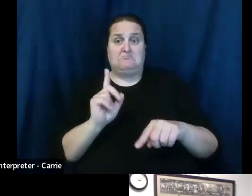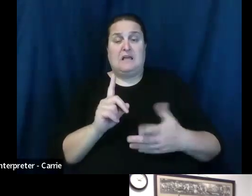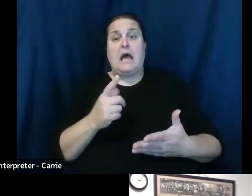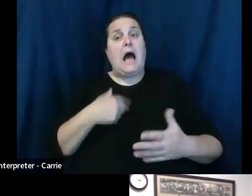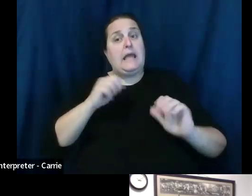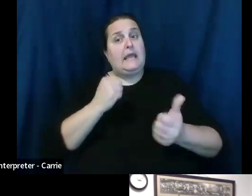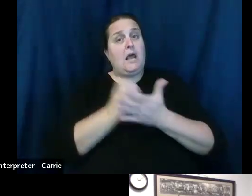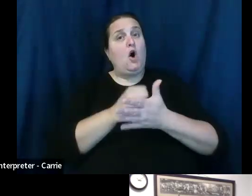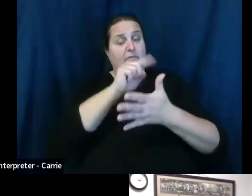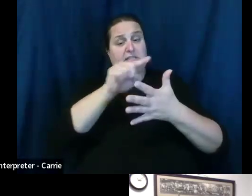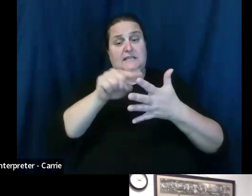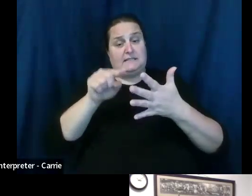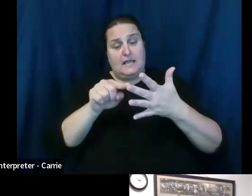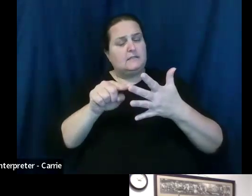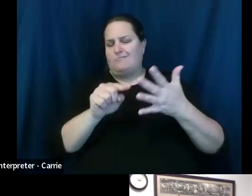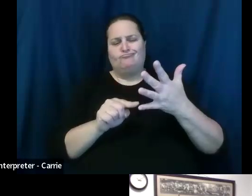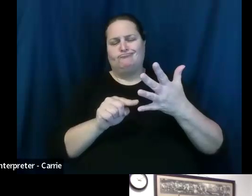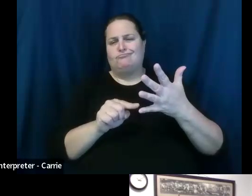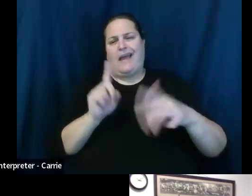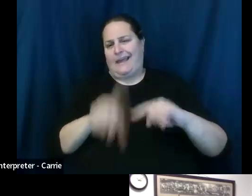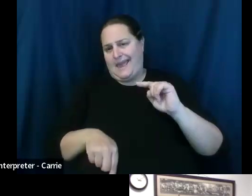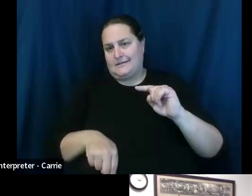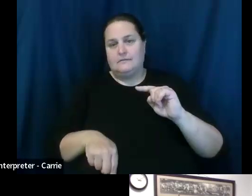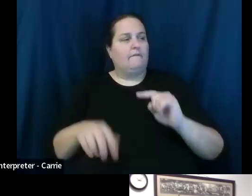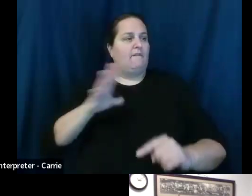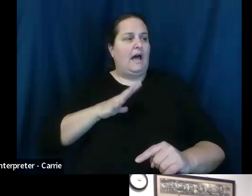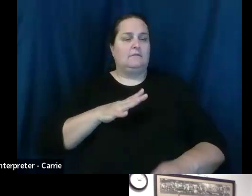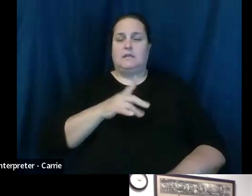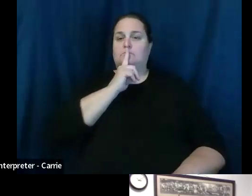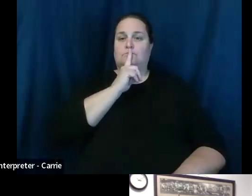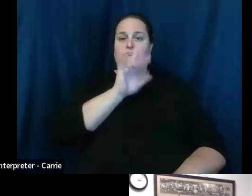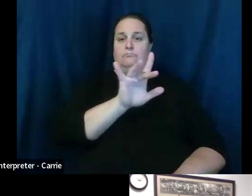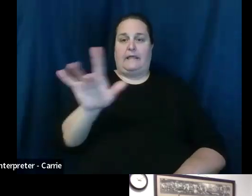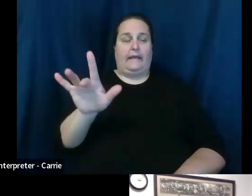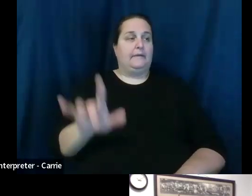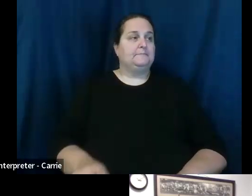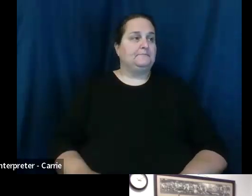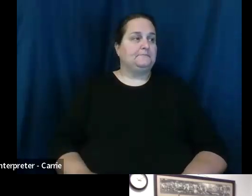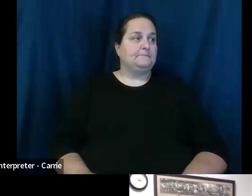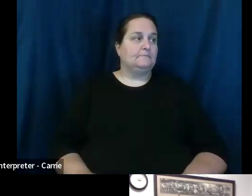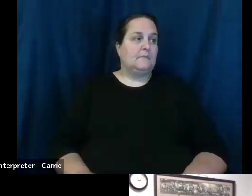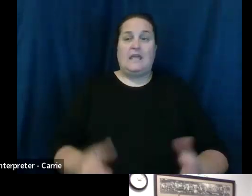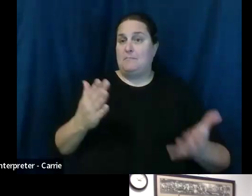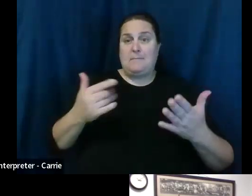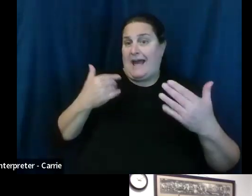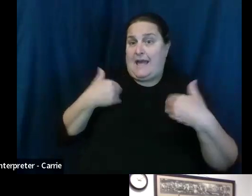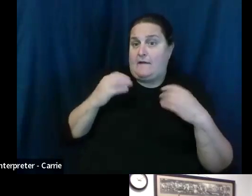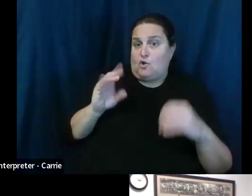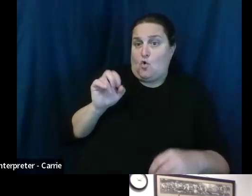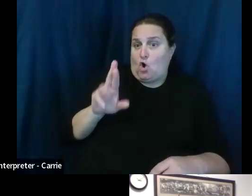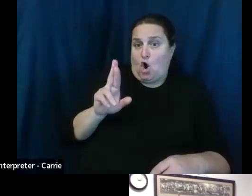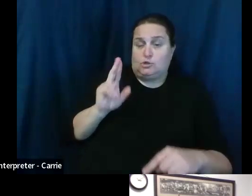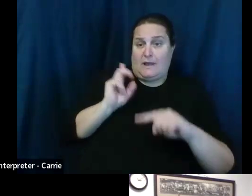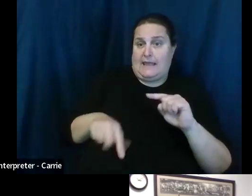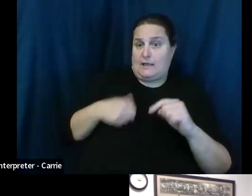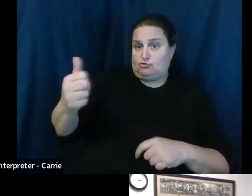somebody's not able to transport you because they don't have a car. People have different abilities and different needs, and so we want to make sure. But